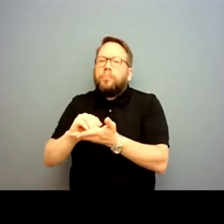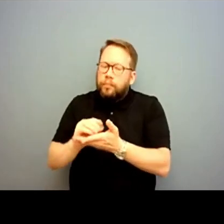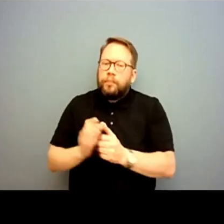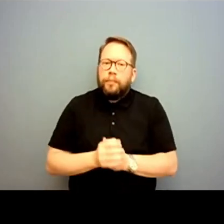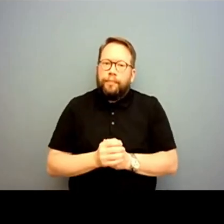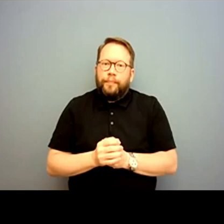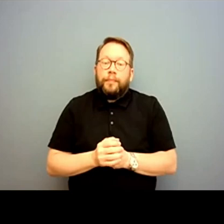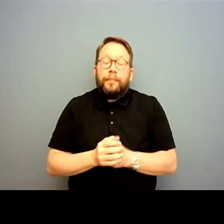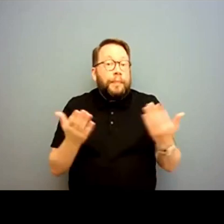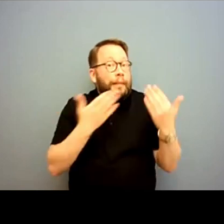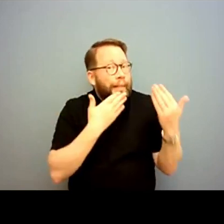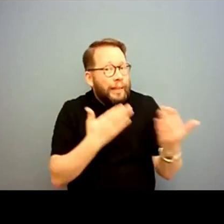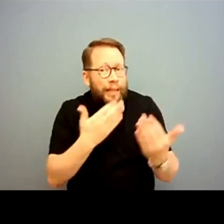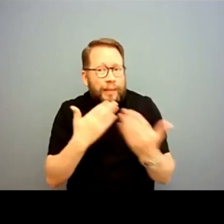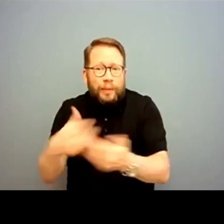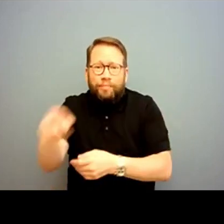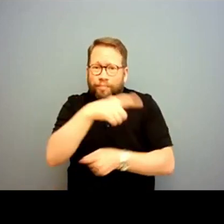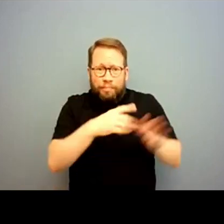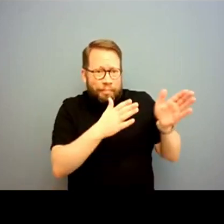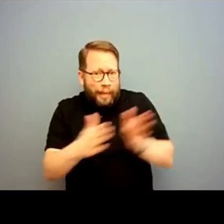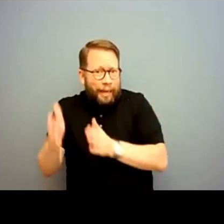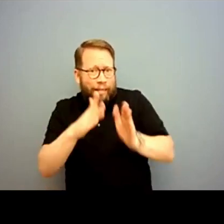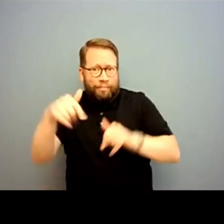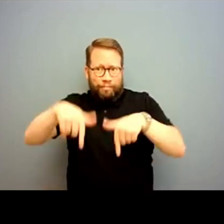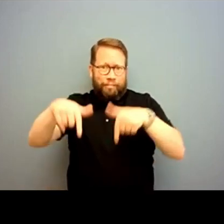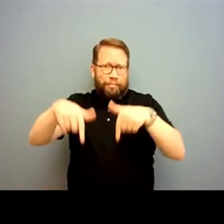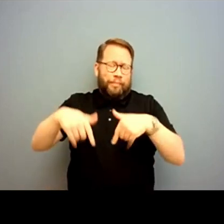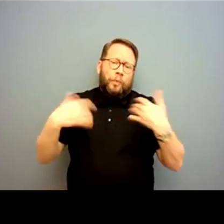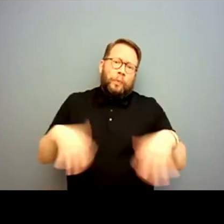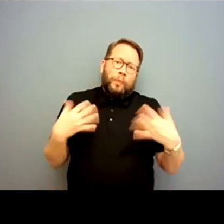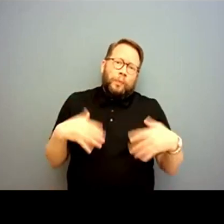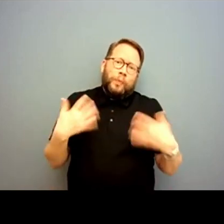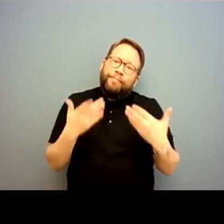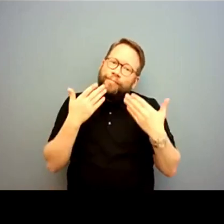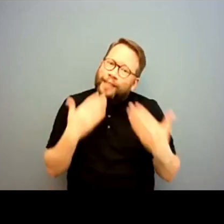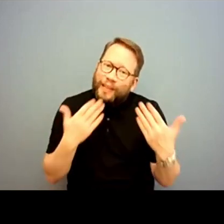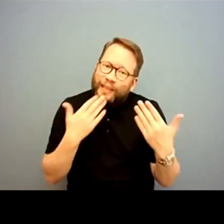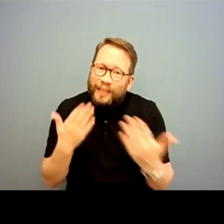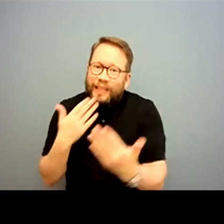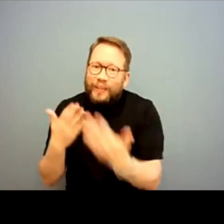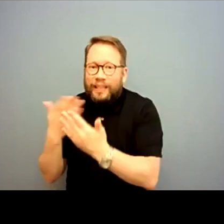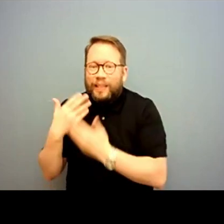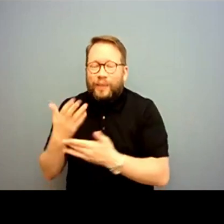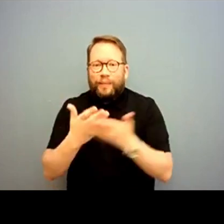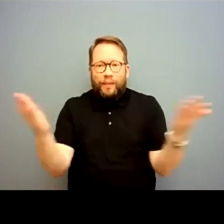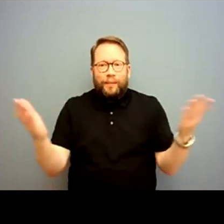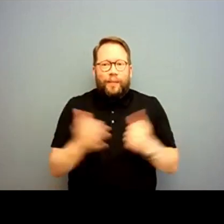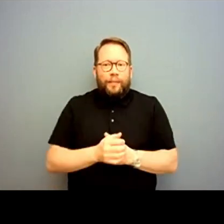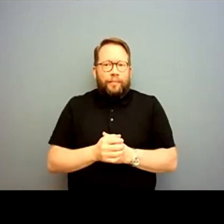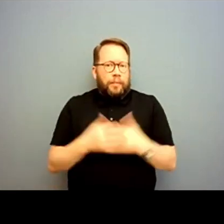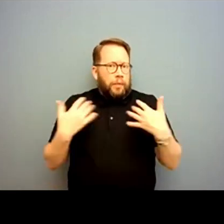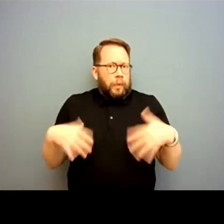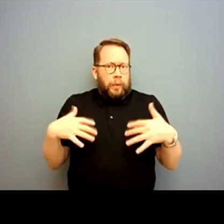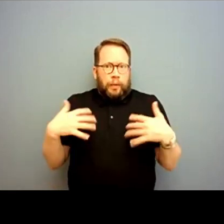unique webinar. I hope it has been a rewarding process for all different participating